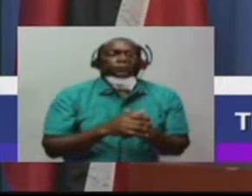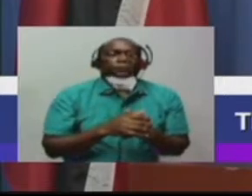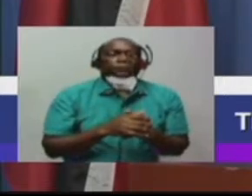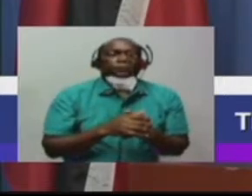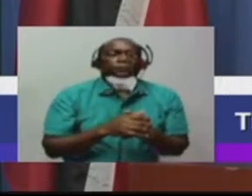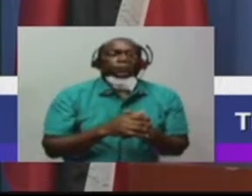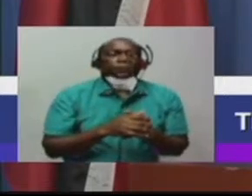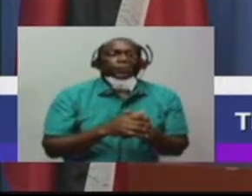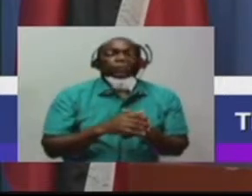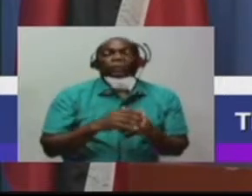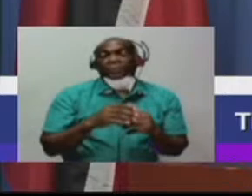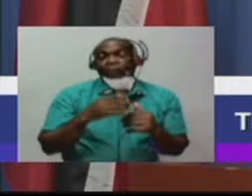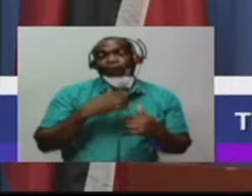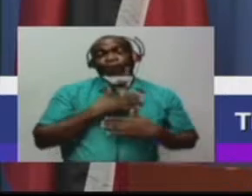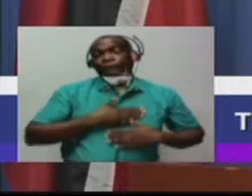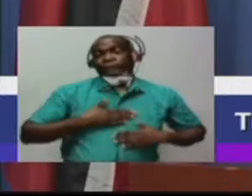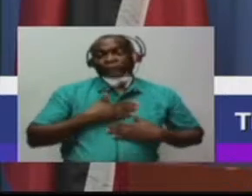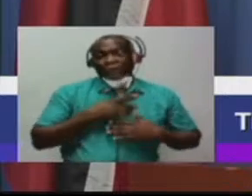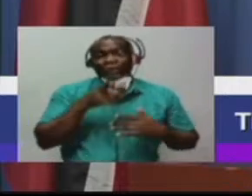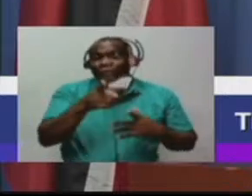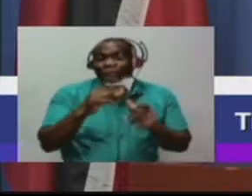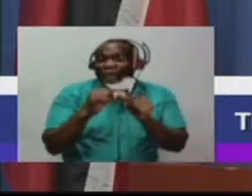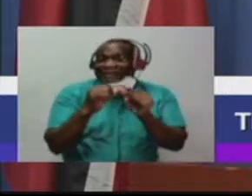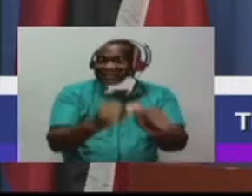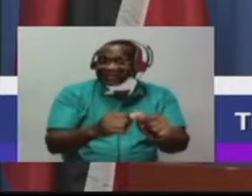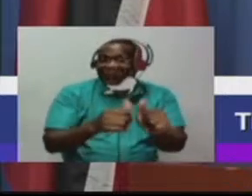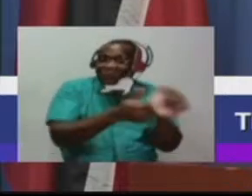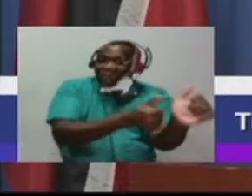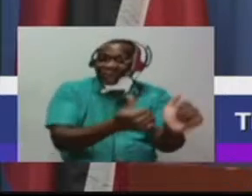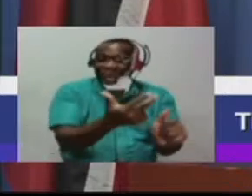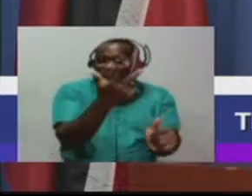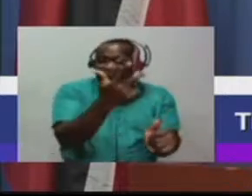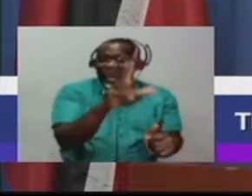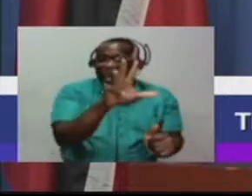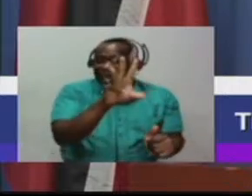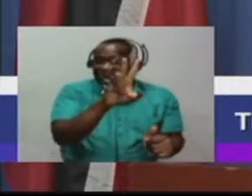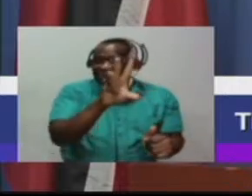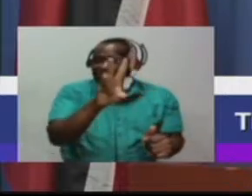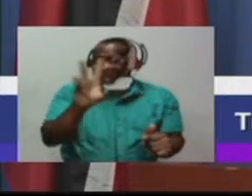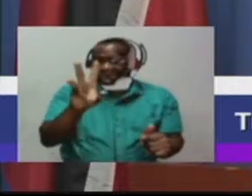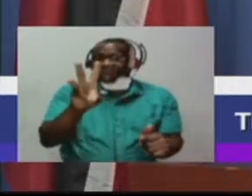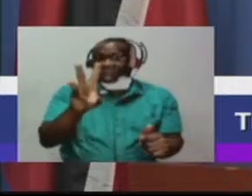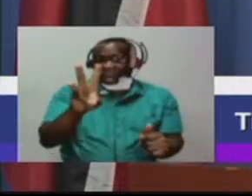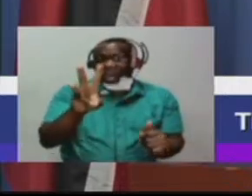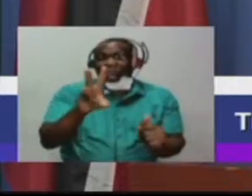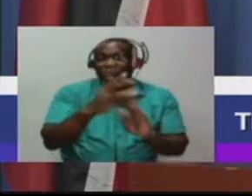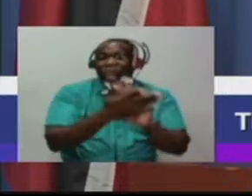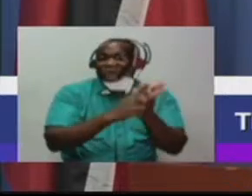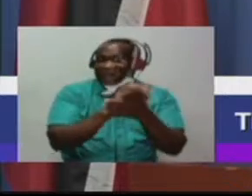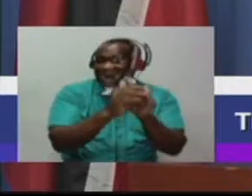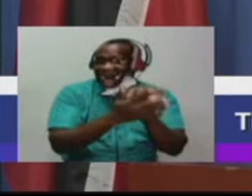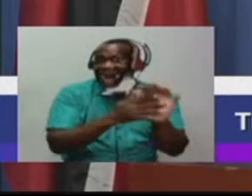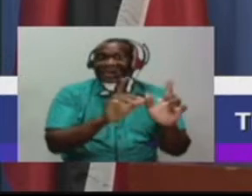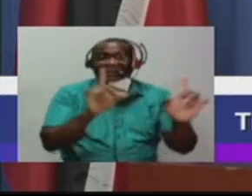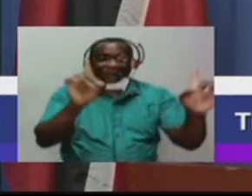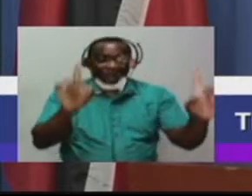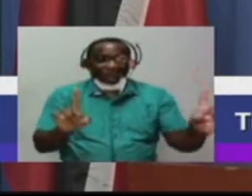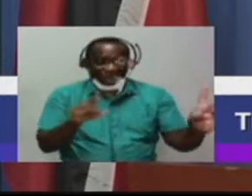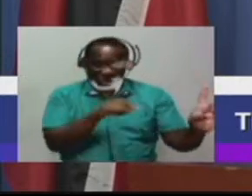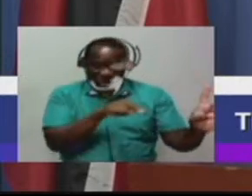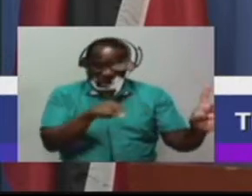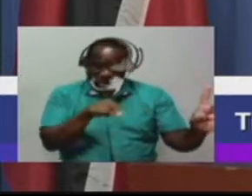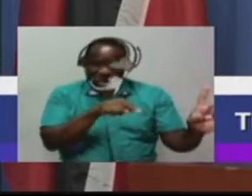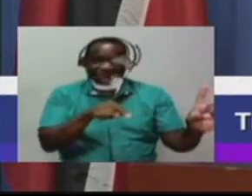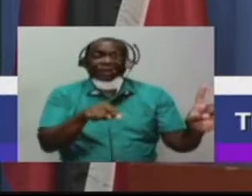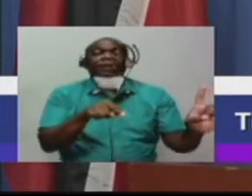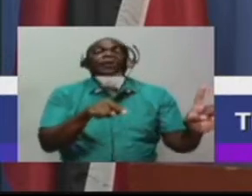health regulations. But in order to keep the occupancy in our hospitals low and to minimize the risk of death